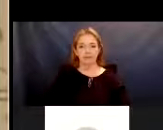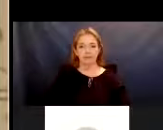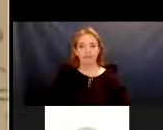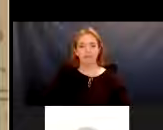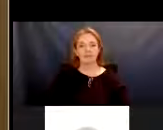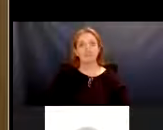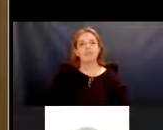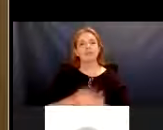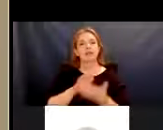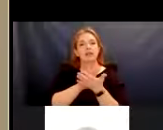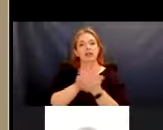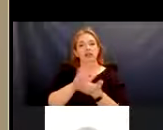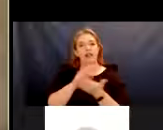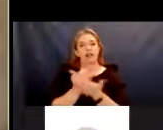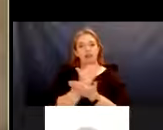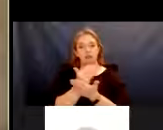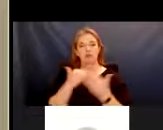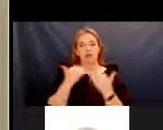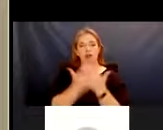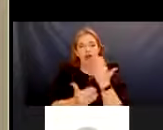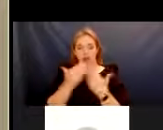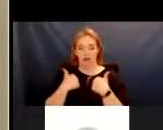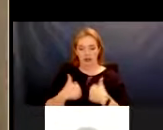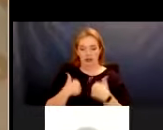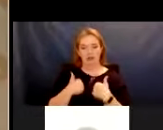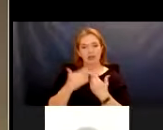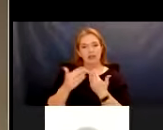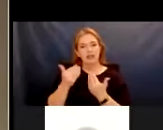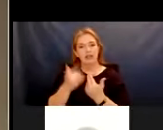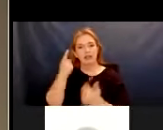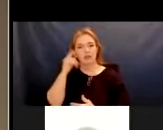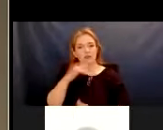Slide the newts dealt for hands along Z's fuck slot.